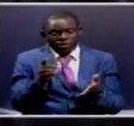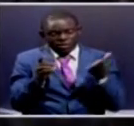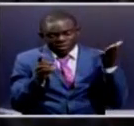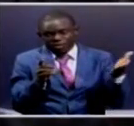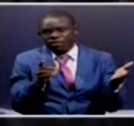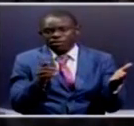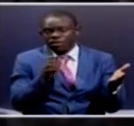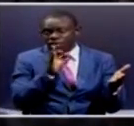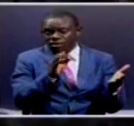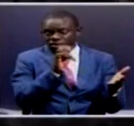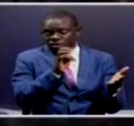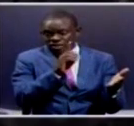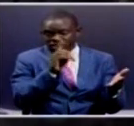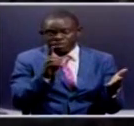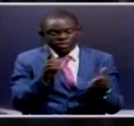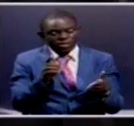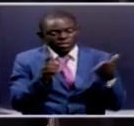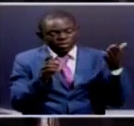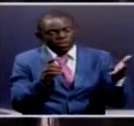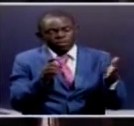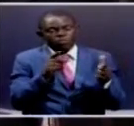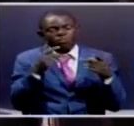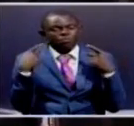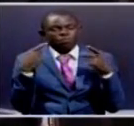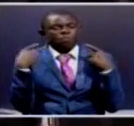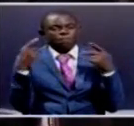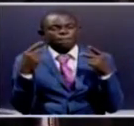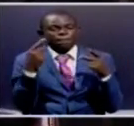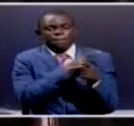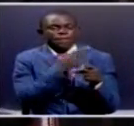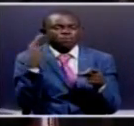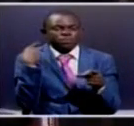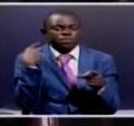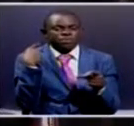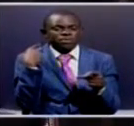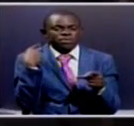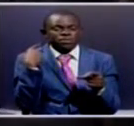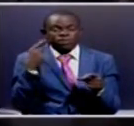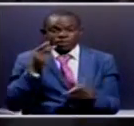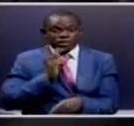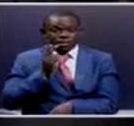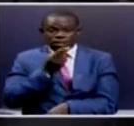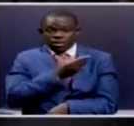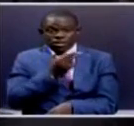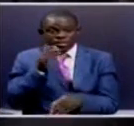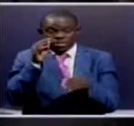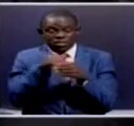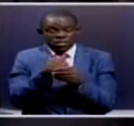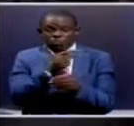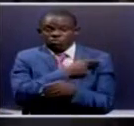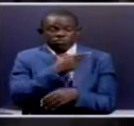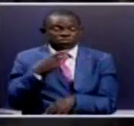of us that are not represented in Parliament have another organ called the Forum for Political Parties outside